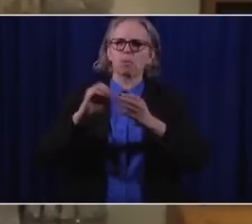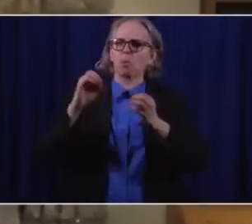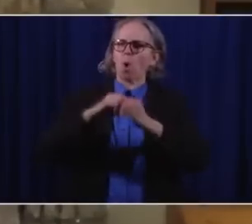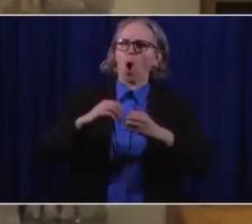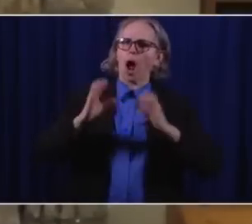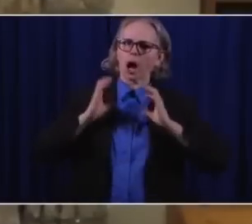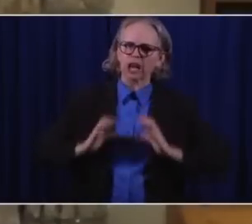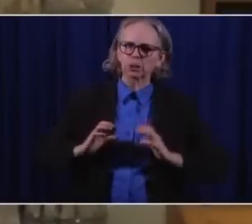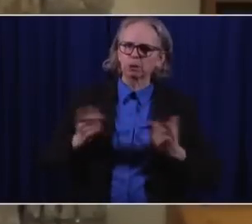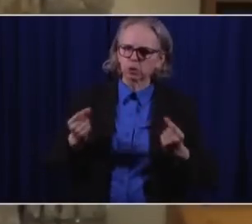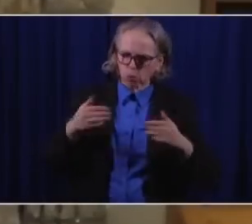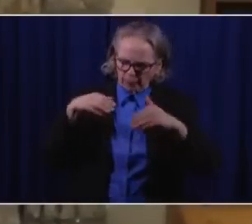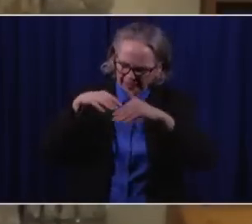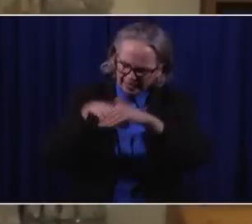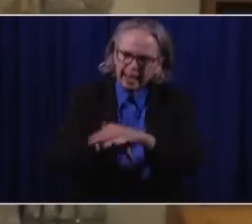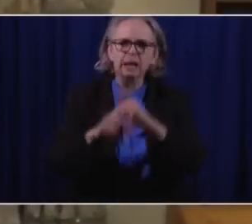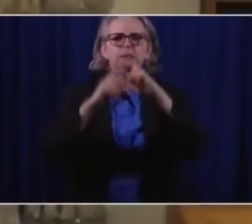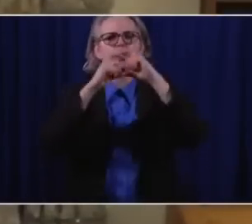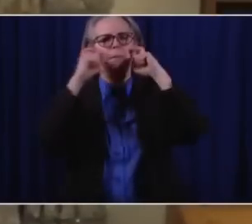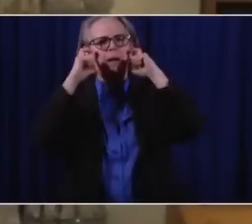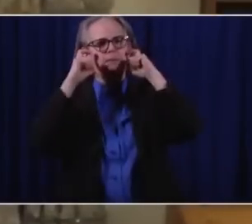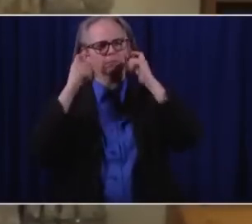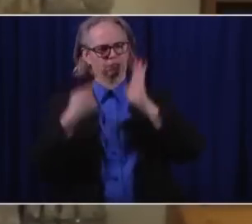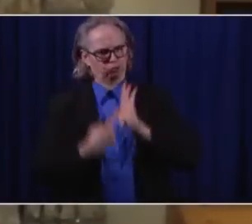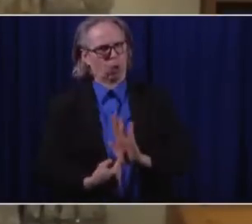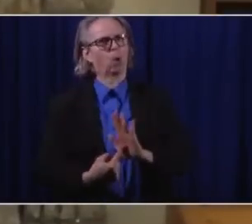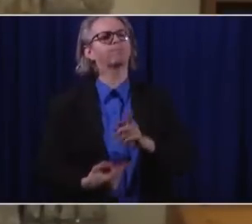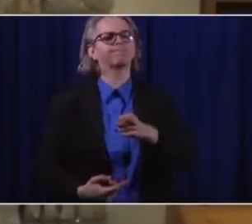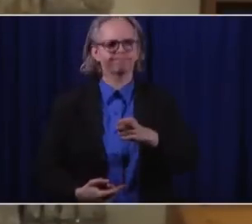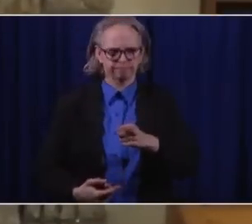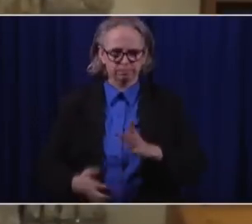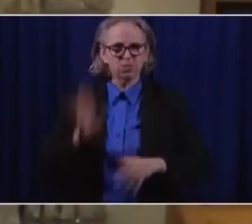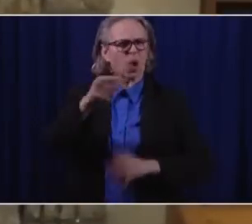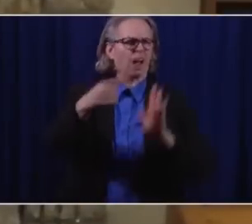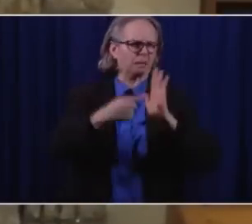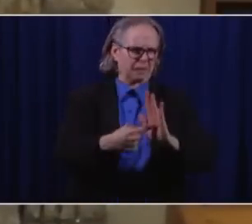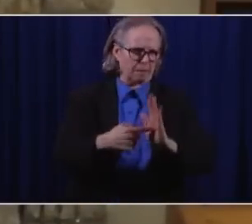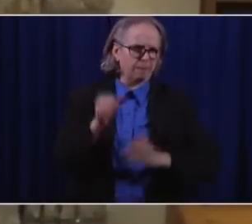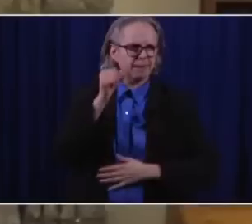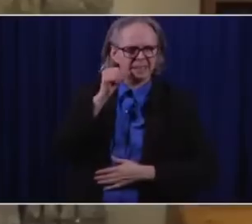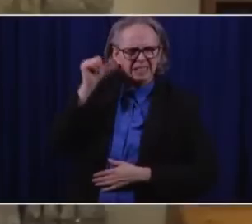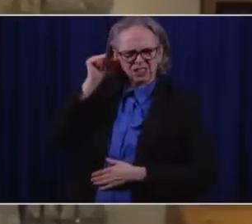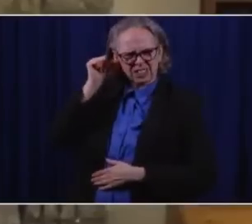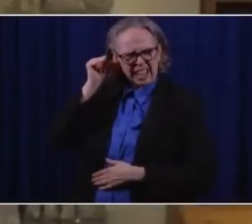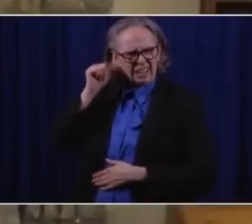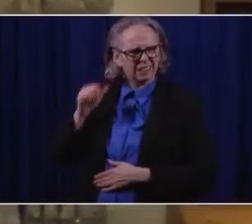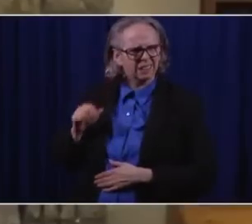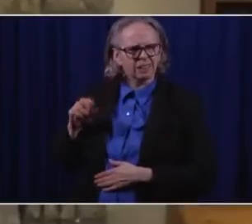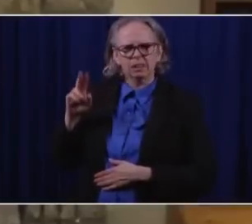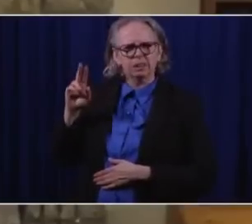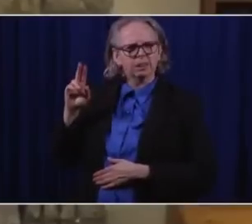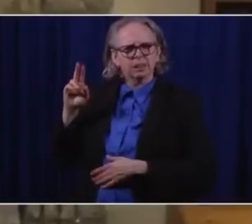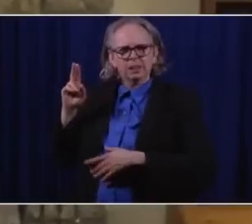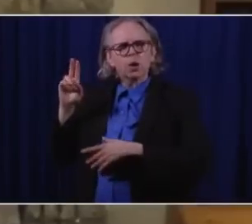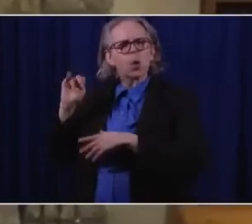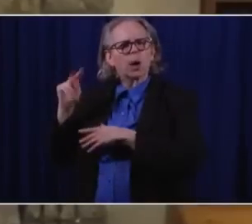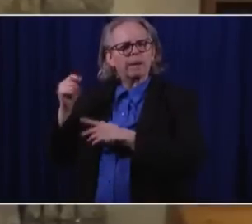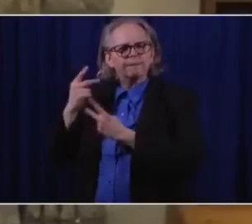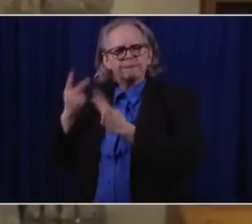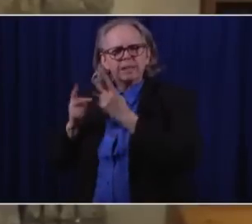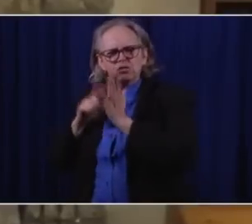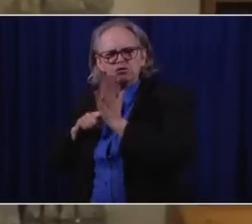Our unit, as of yesterday, close of business yesterday, had been into a little over half of the counties in the